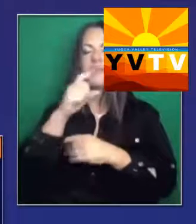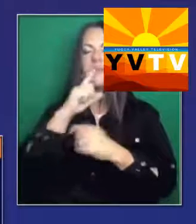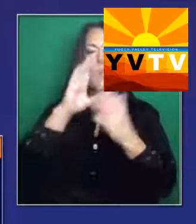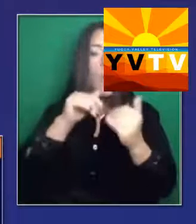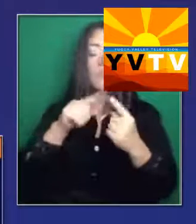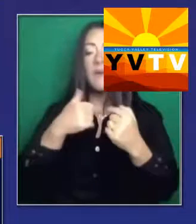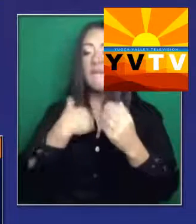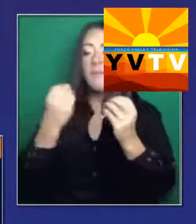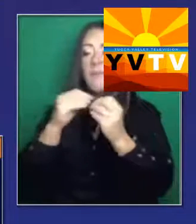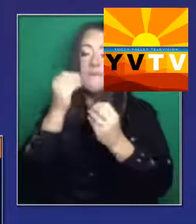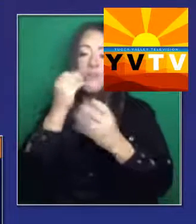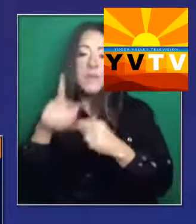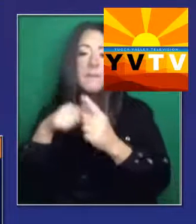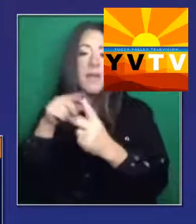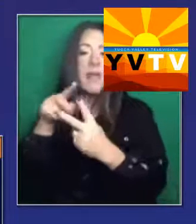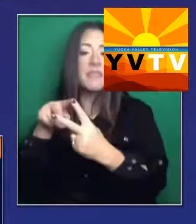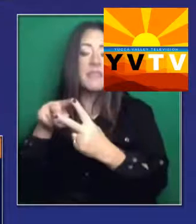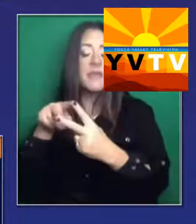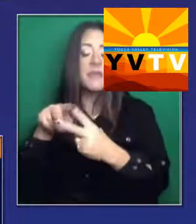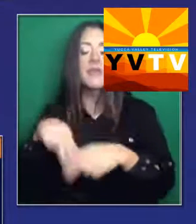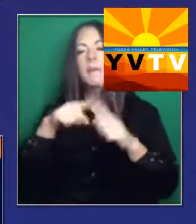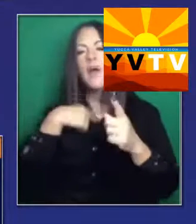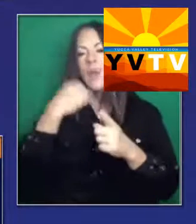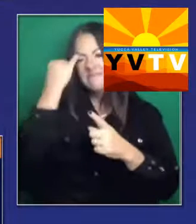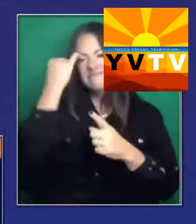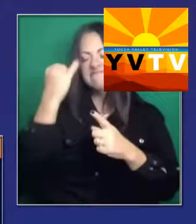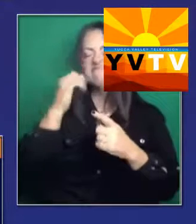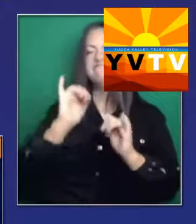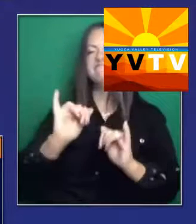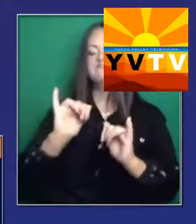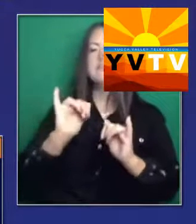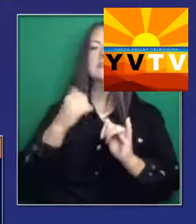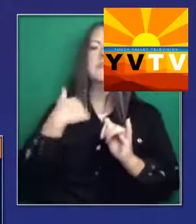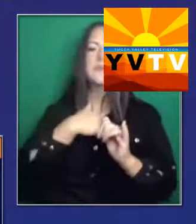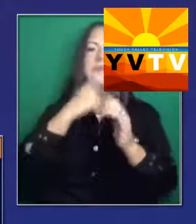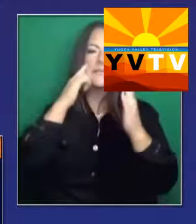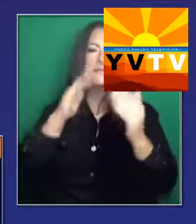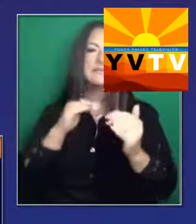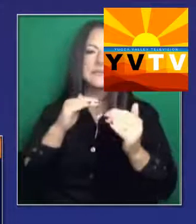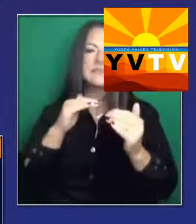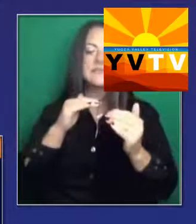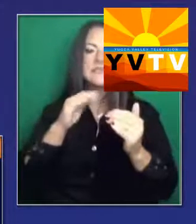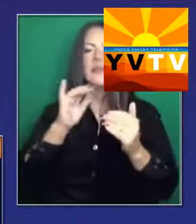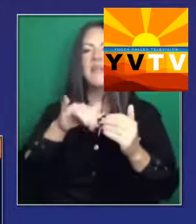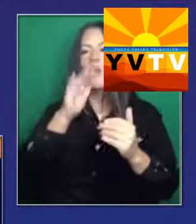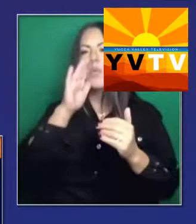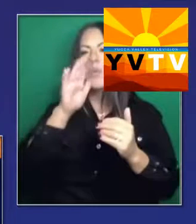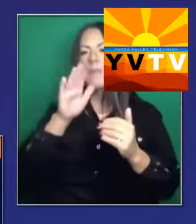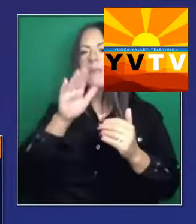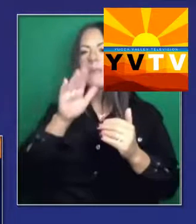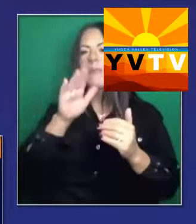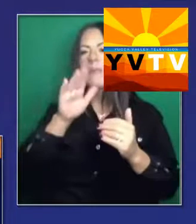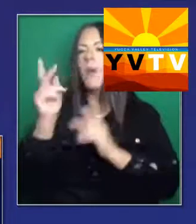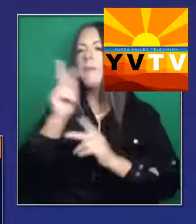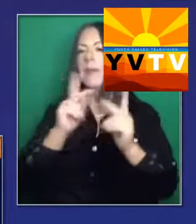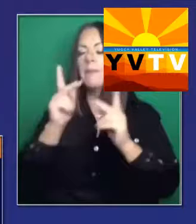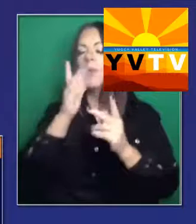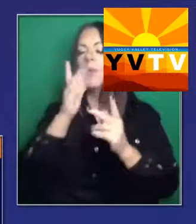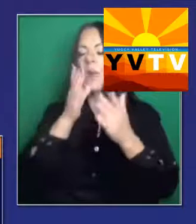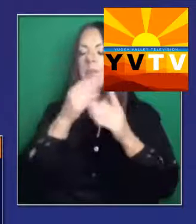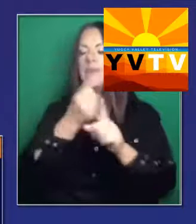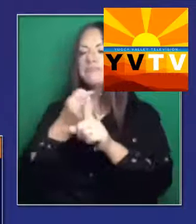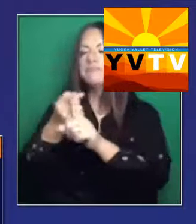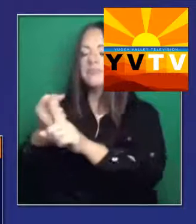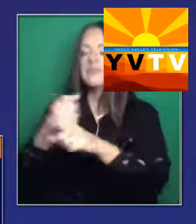We imagine, in fact, one should just anticipate there'll be others identified, and we'll know more